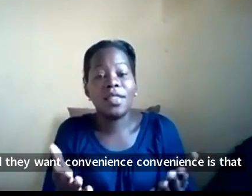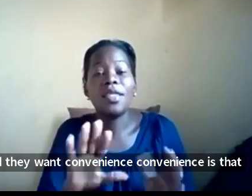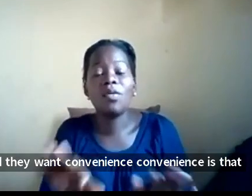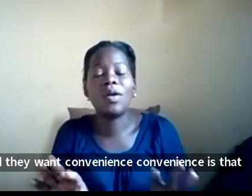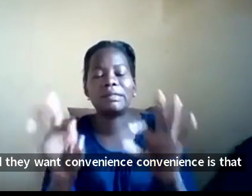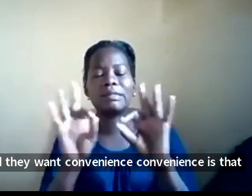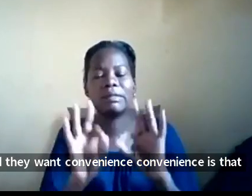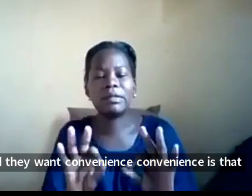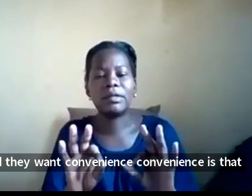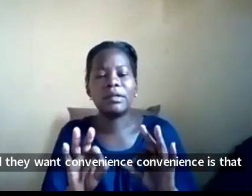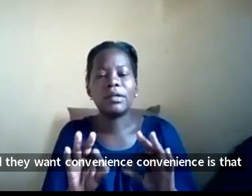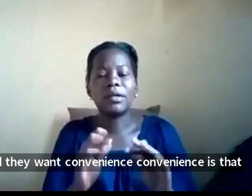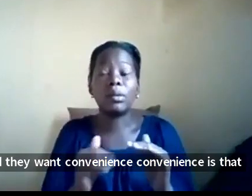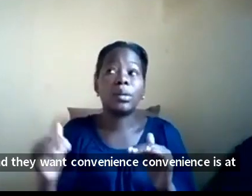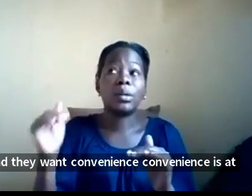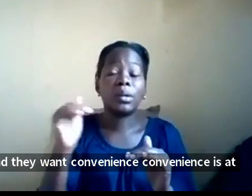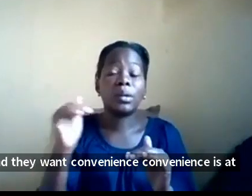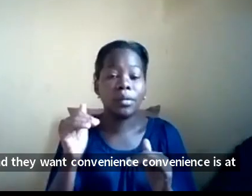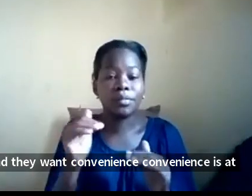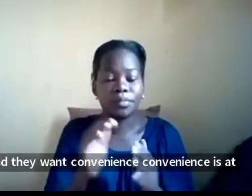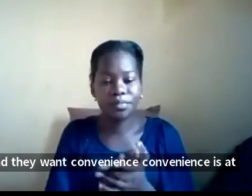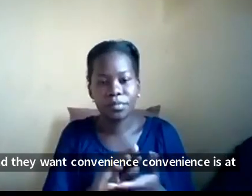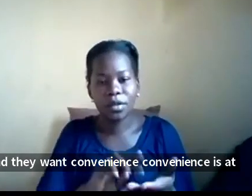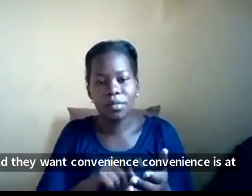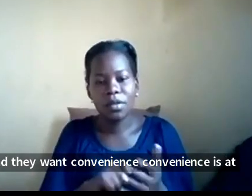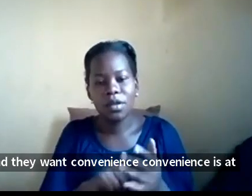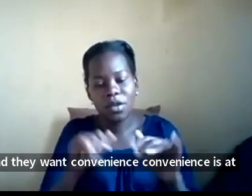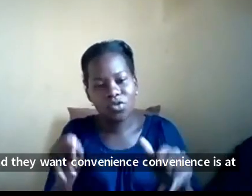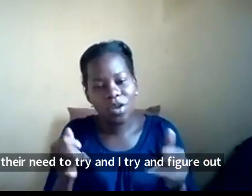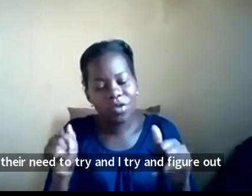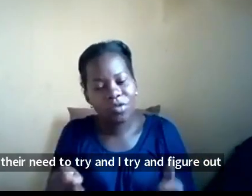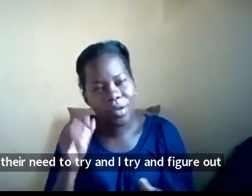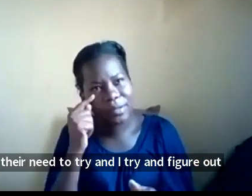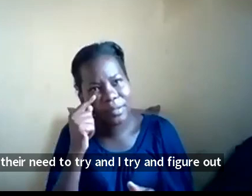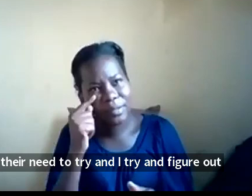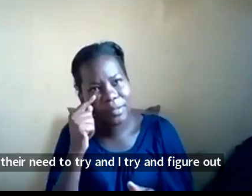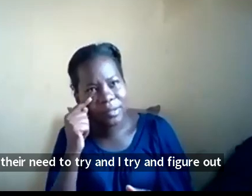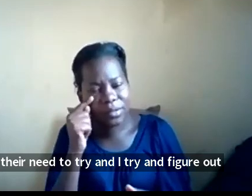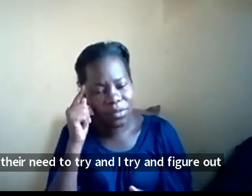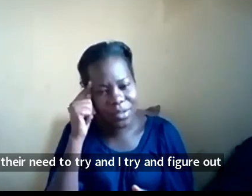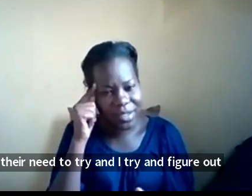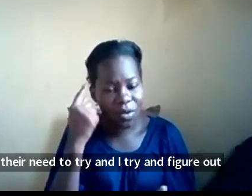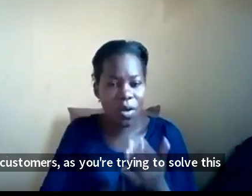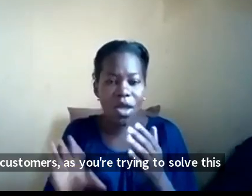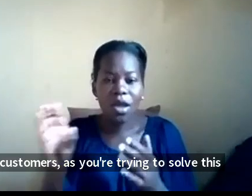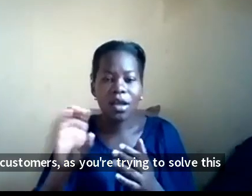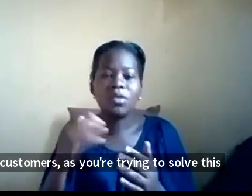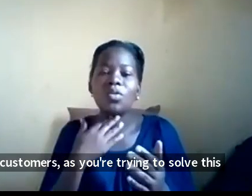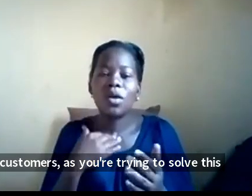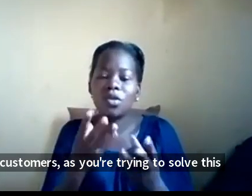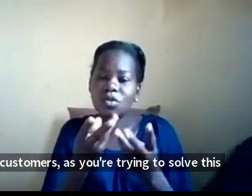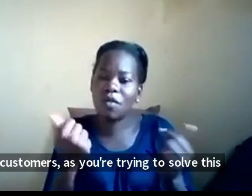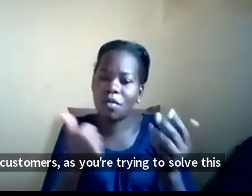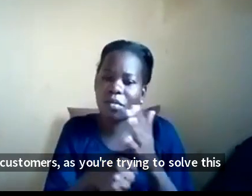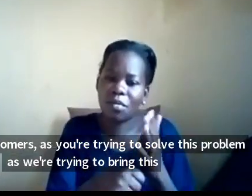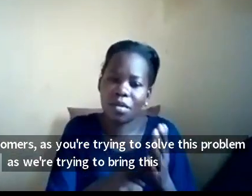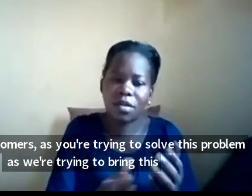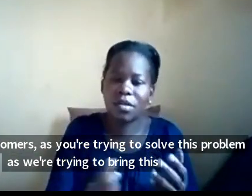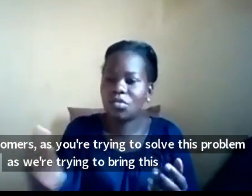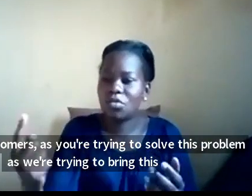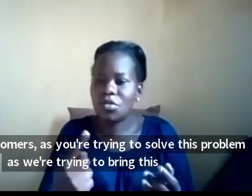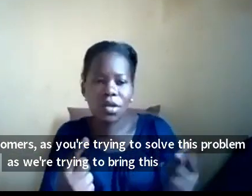top of their need. So try and figure out what your customers, as you're trying to solve this problem, as you're trying to bring this service, what